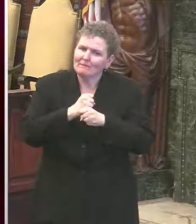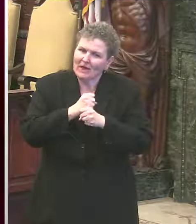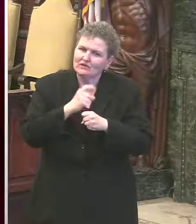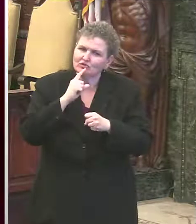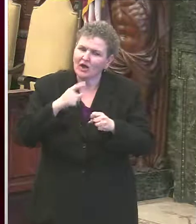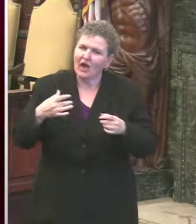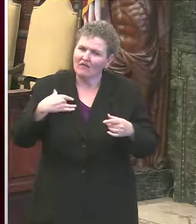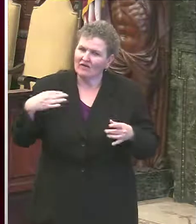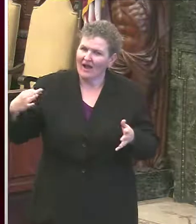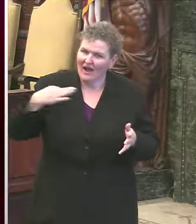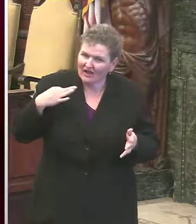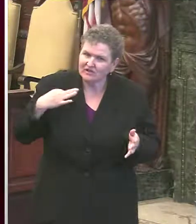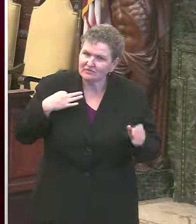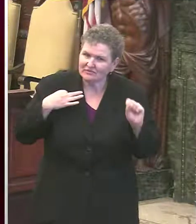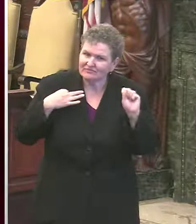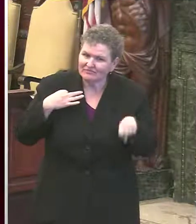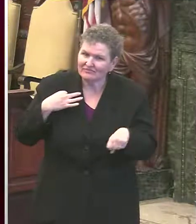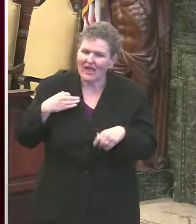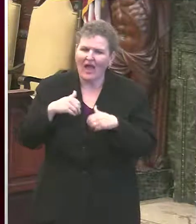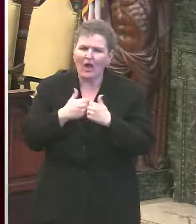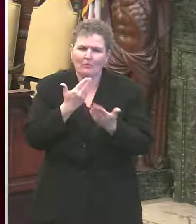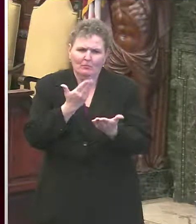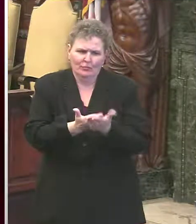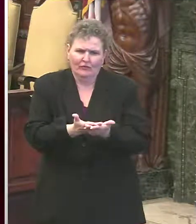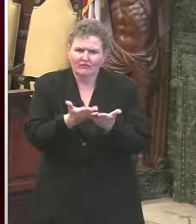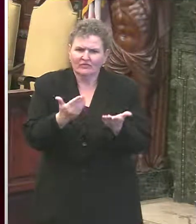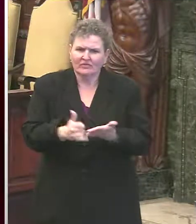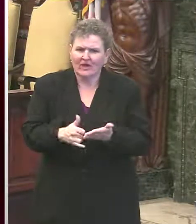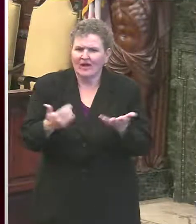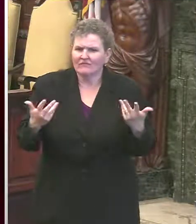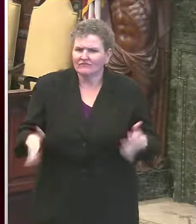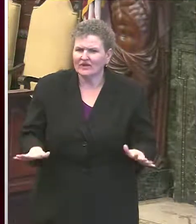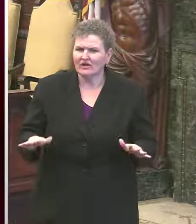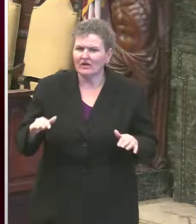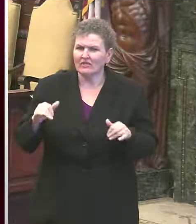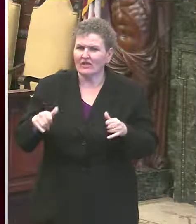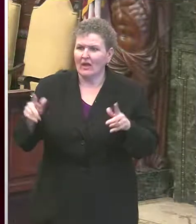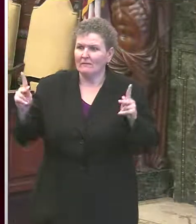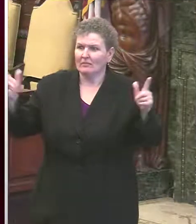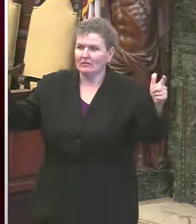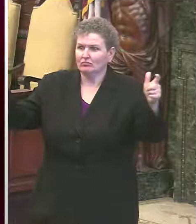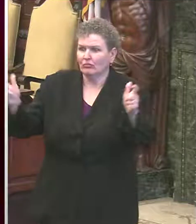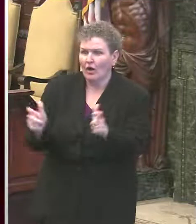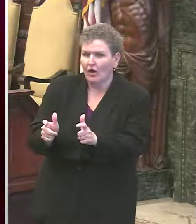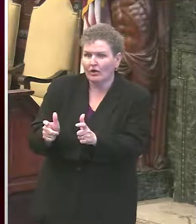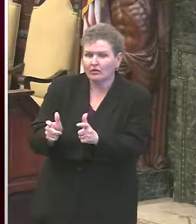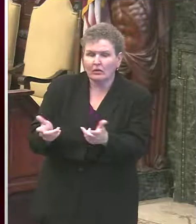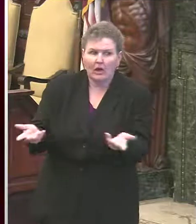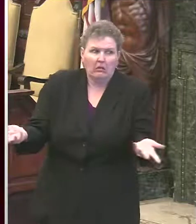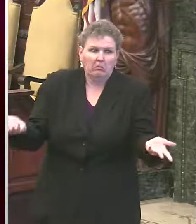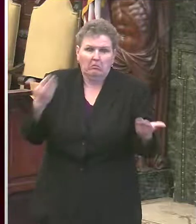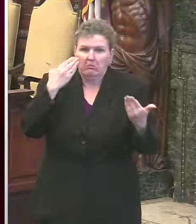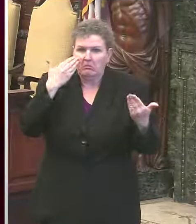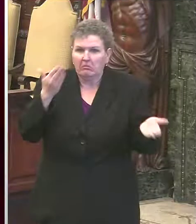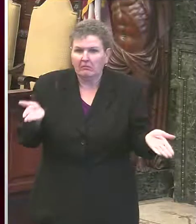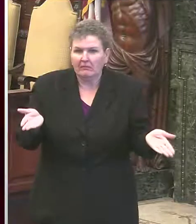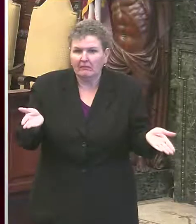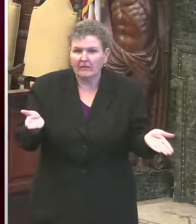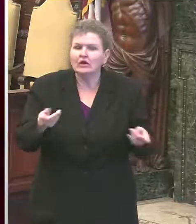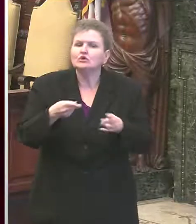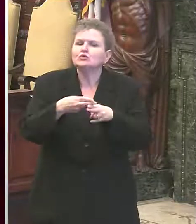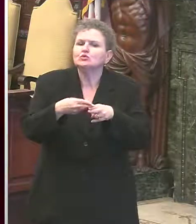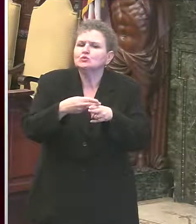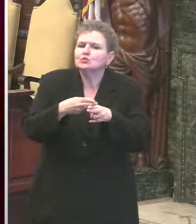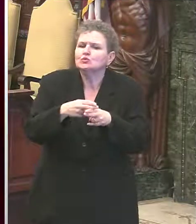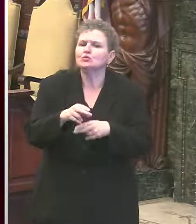And also unclear how large that group is. I'd also point out that we're not too far off from phase 1C. And so